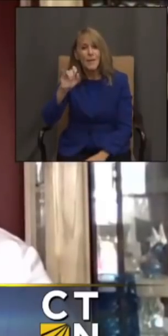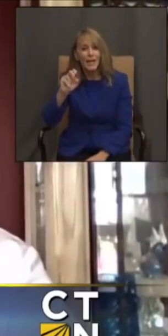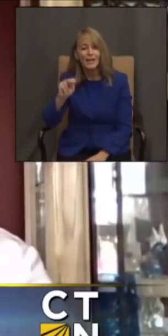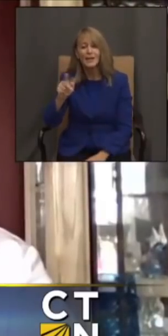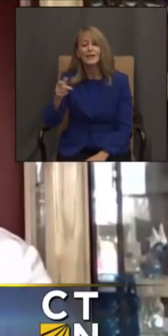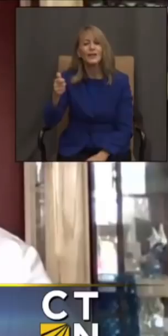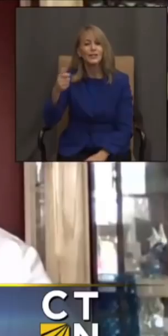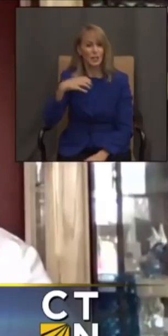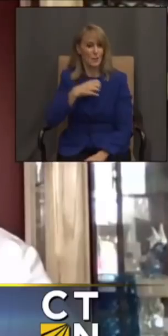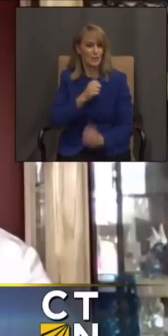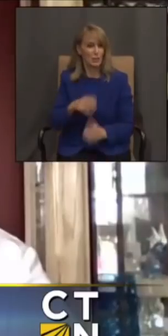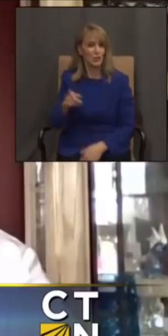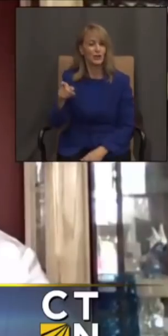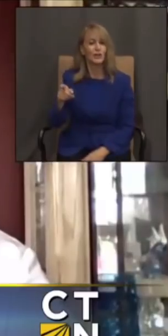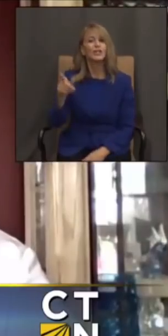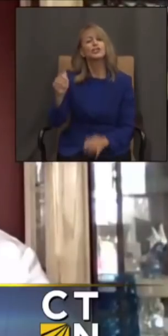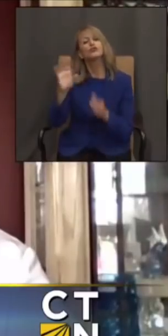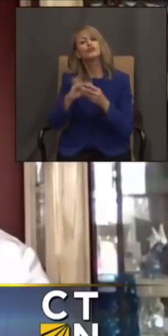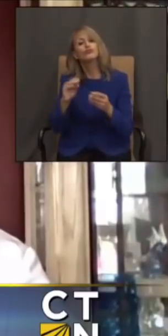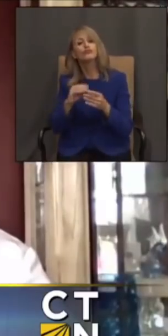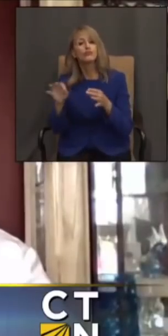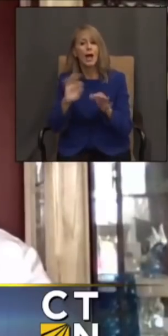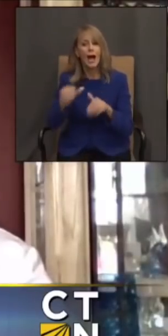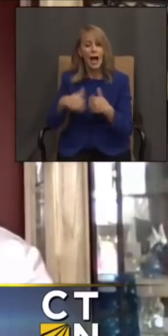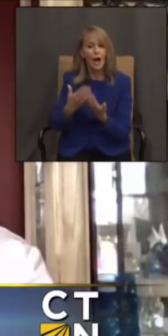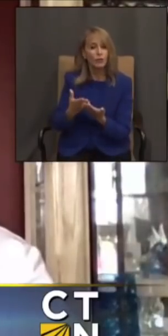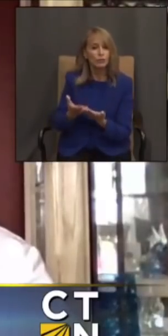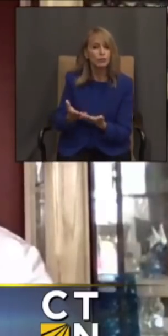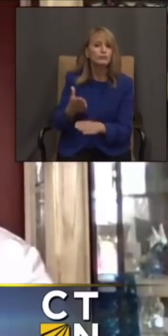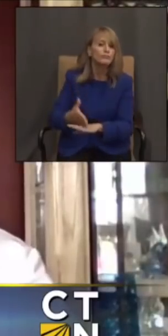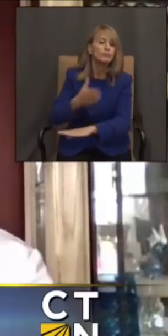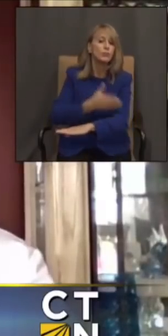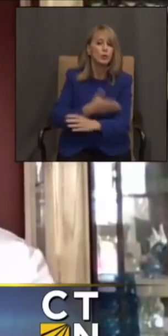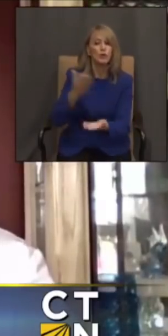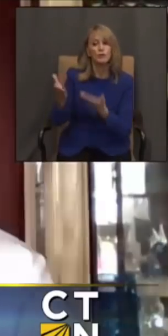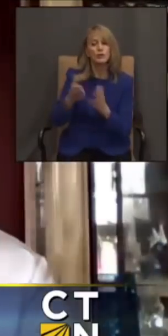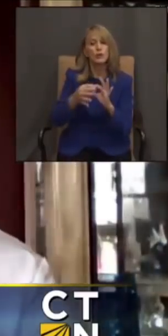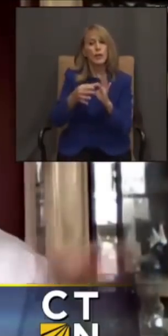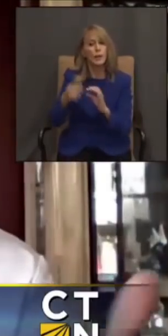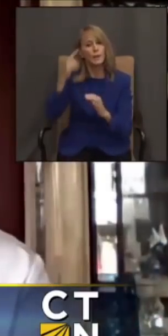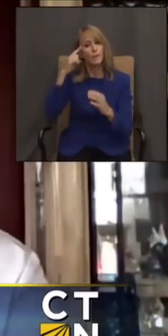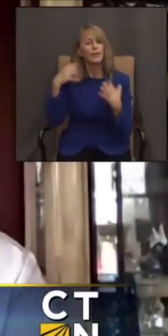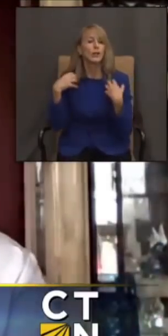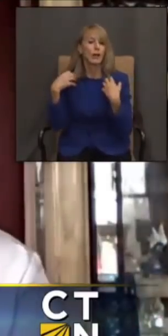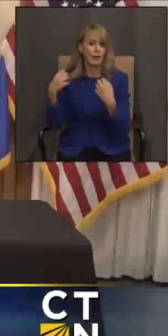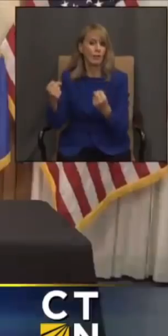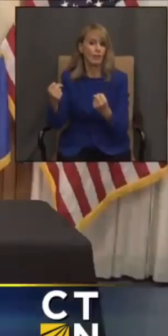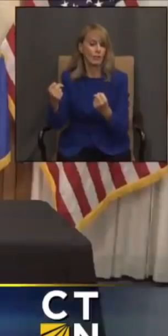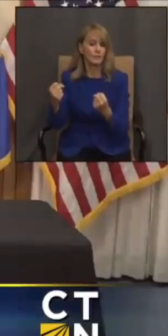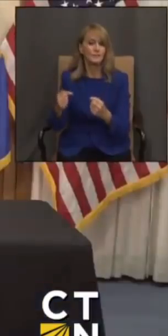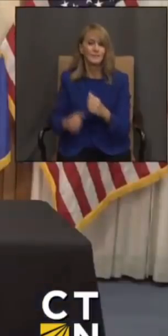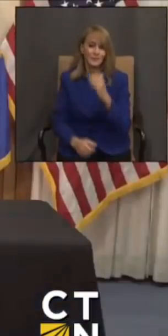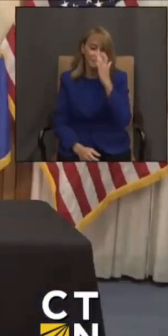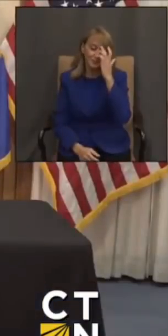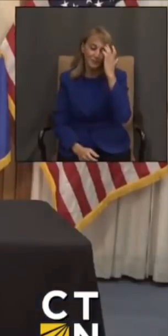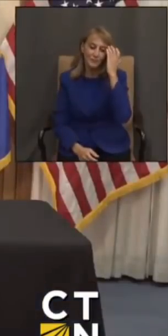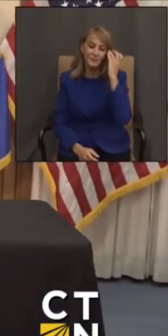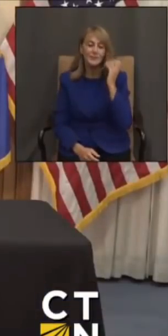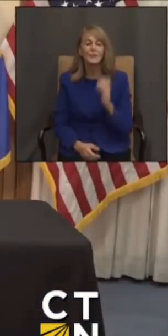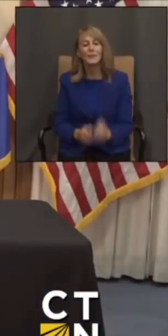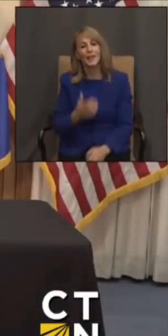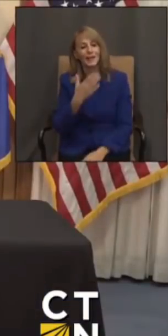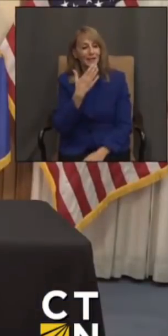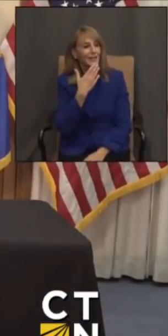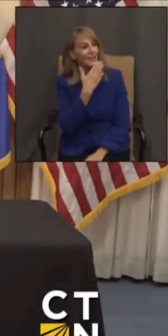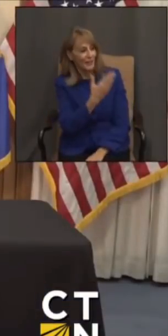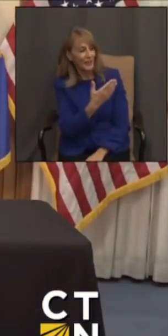things that Connecticut has done to lift up services related to mental health on the broader spectrum. Miriam? Yeah, thank you